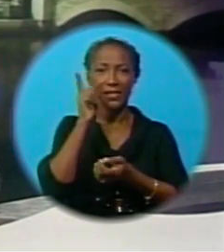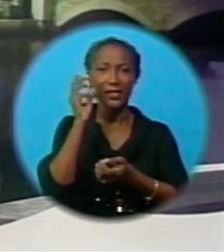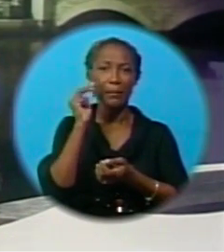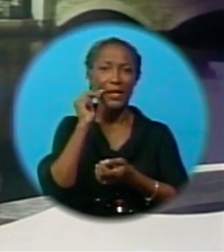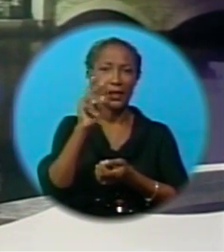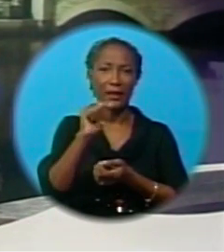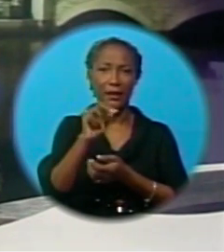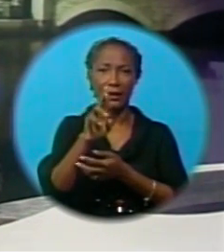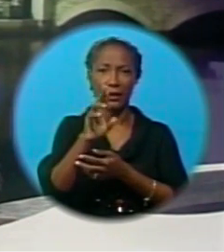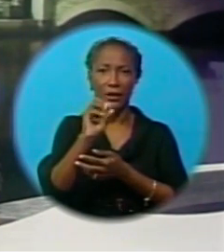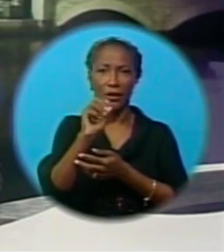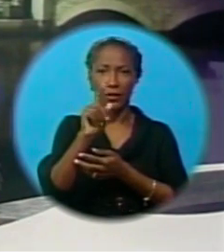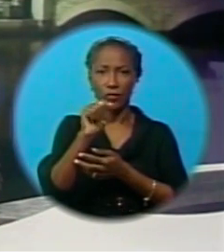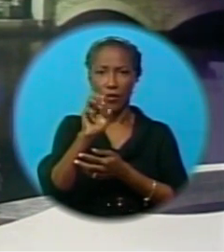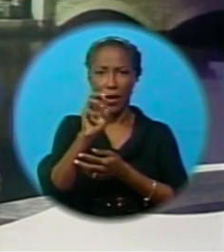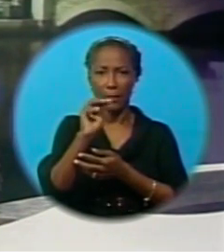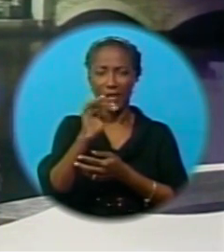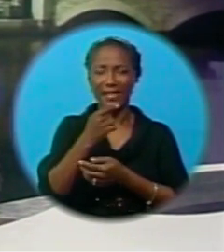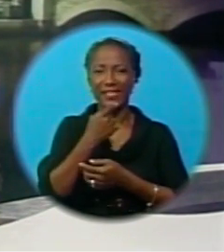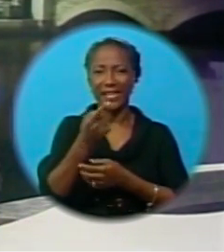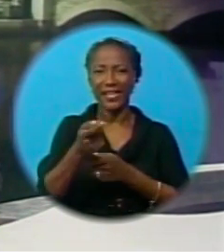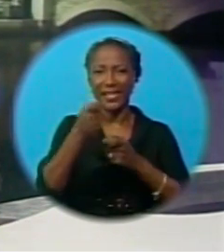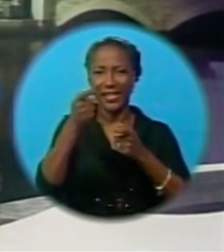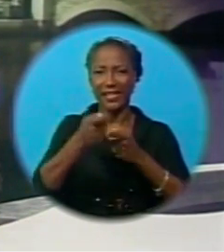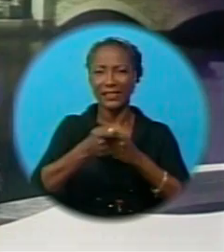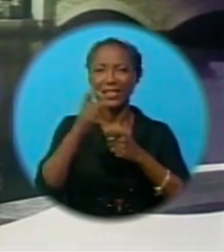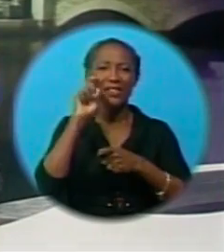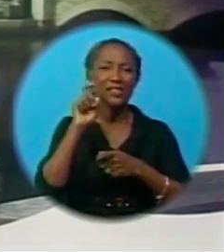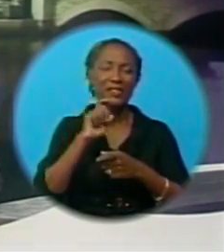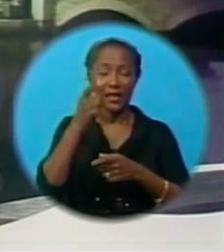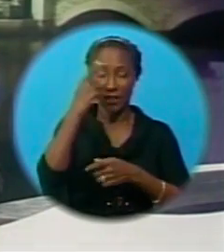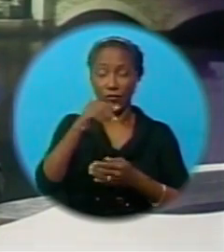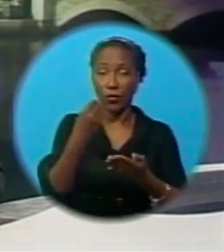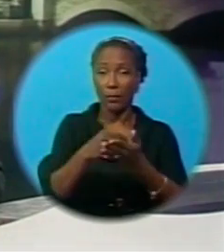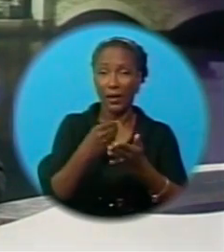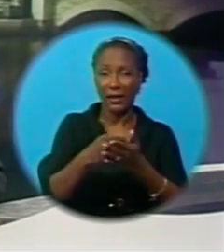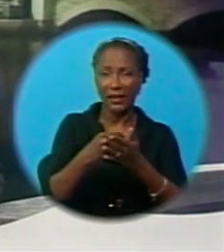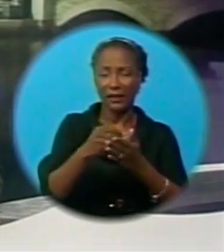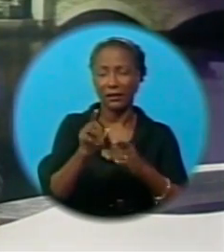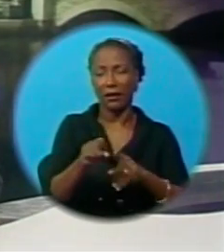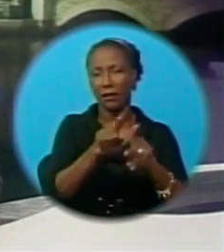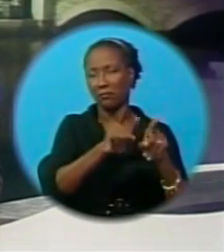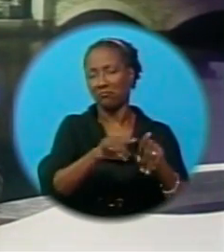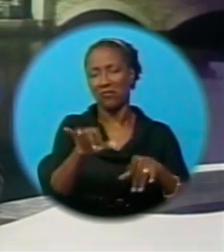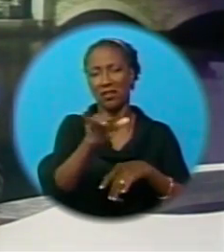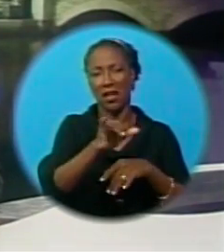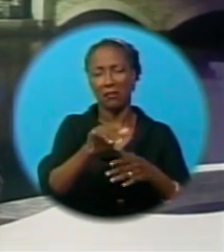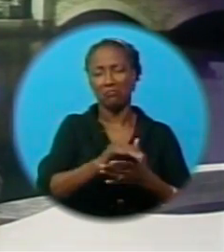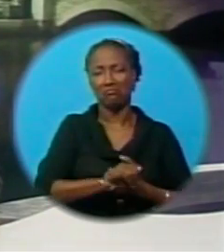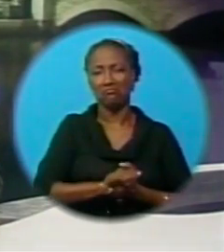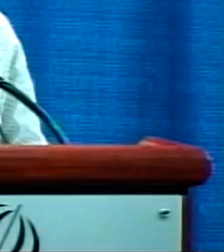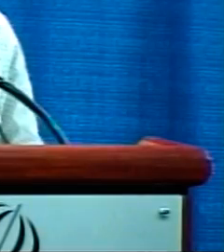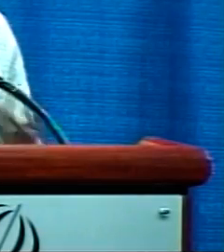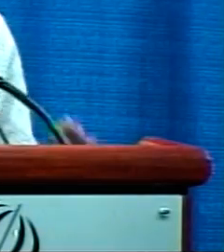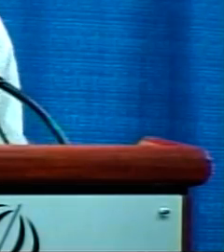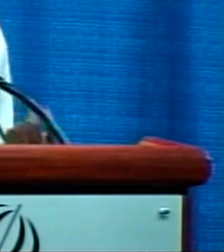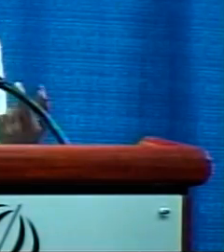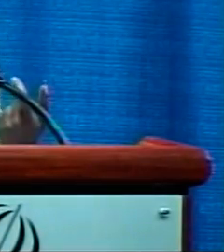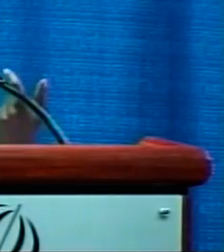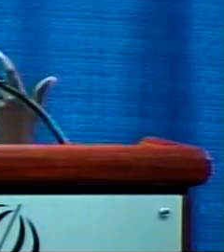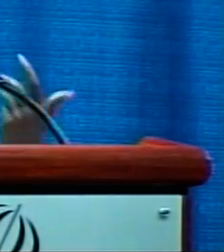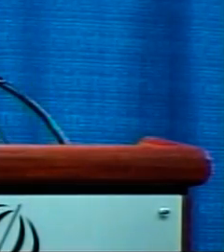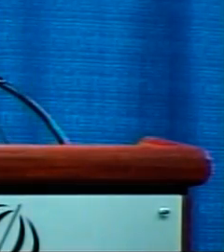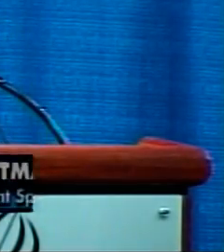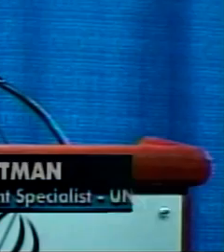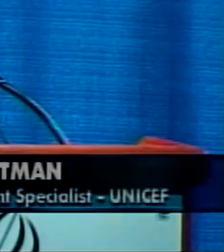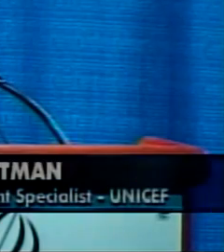telling Barbados that transactional sex involving minors is also child abuse. This is where we have the adult having